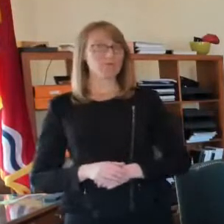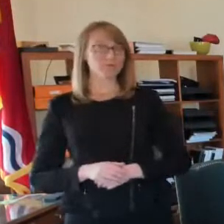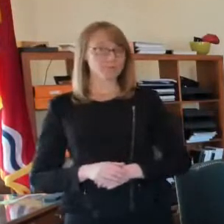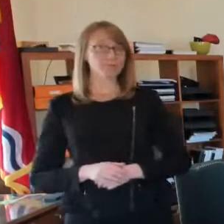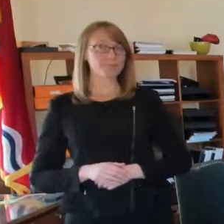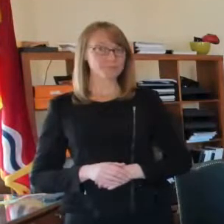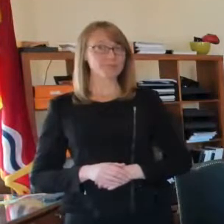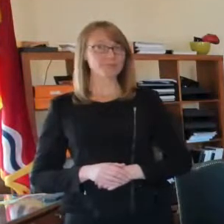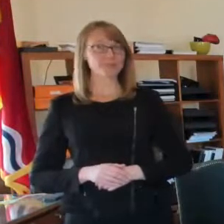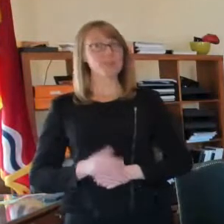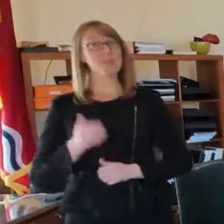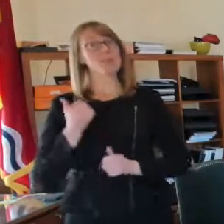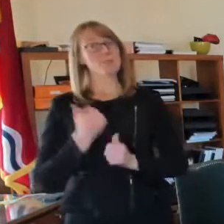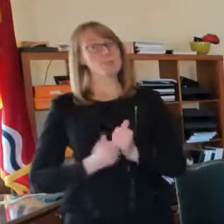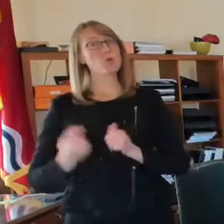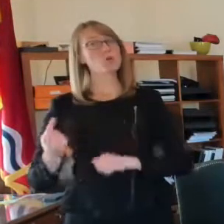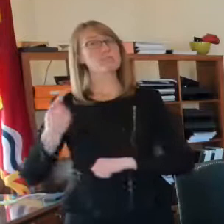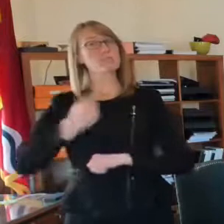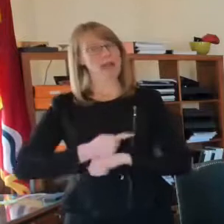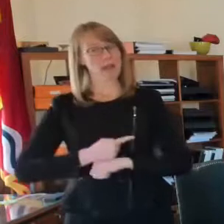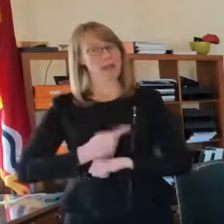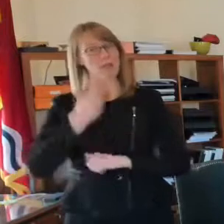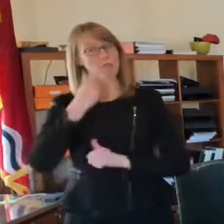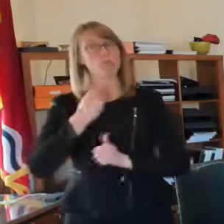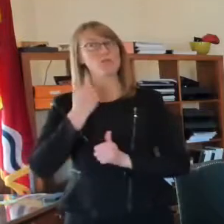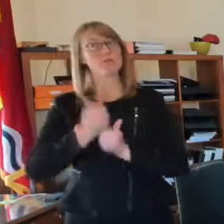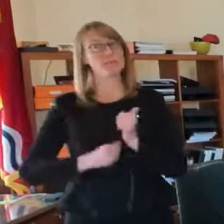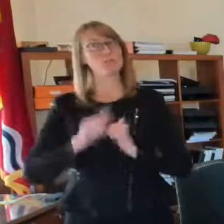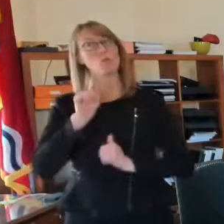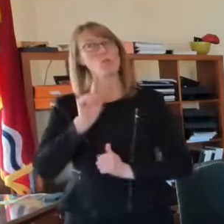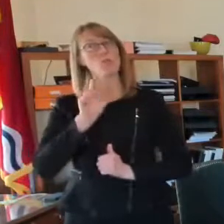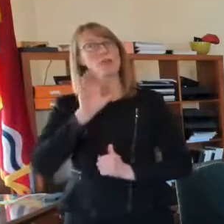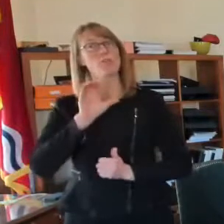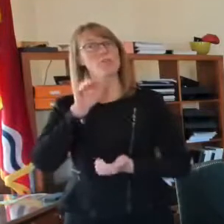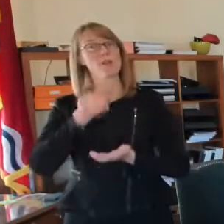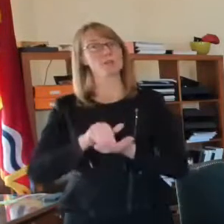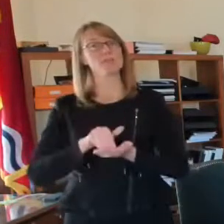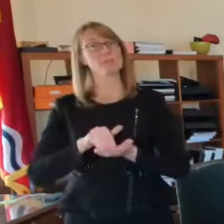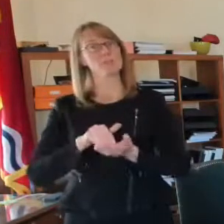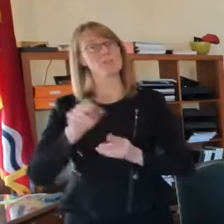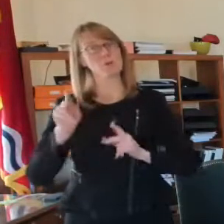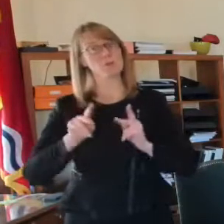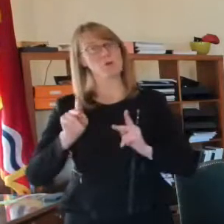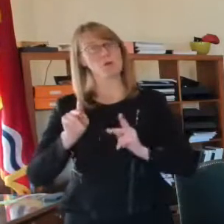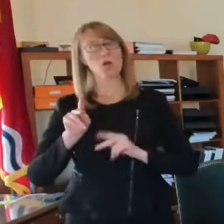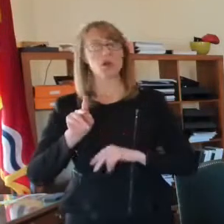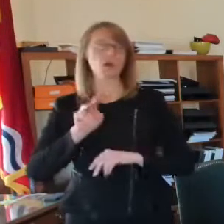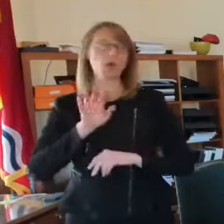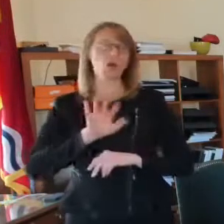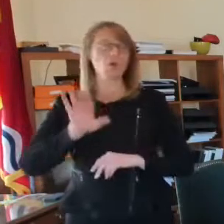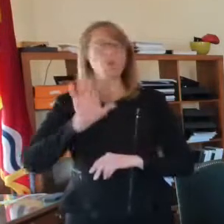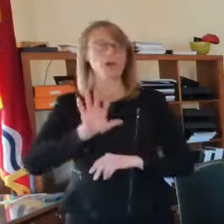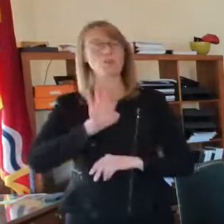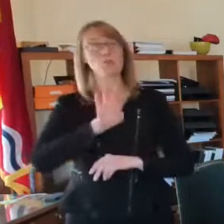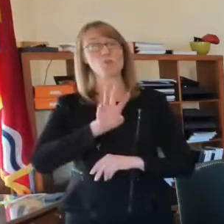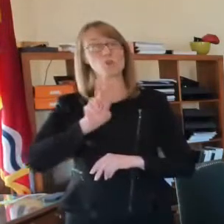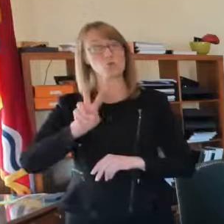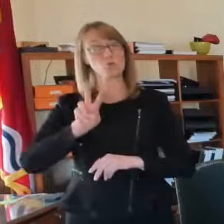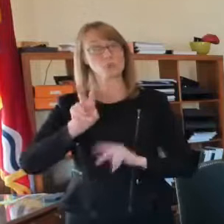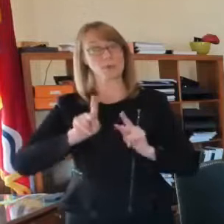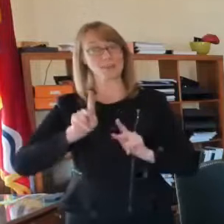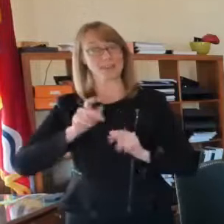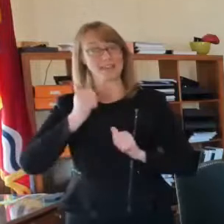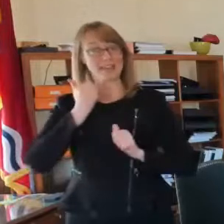per day, per 100,000 people, a rate of 42 people per day per 100,000